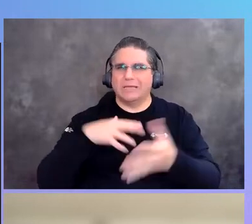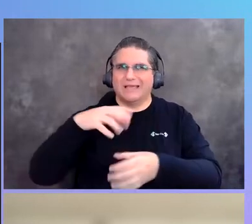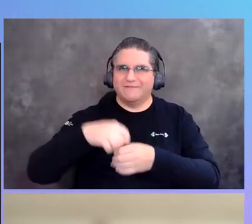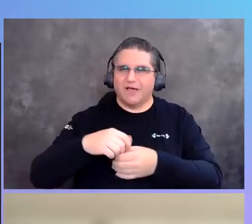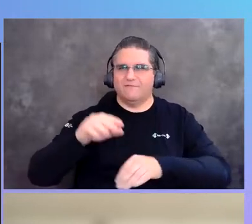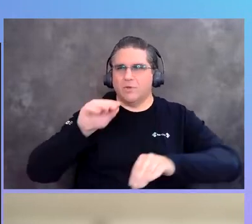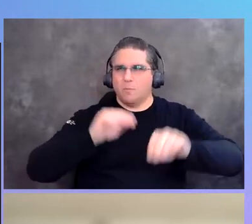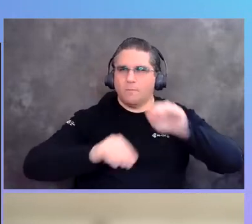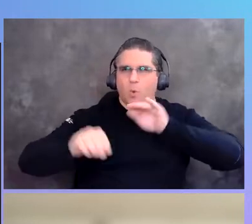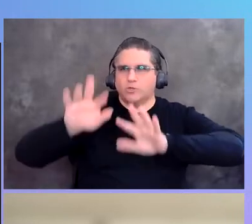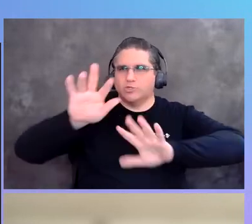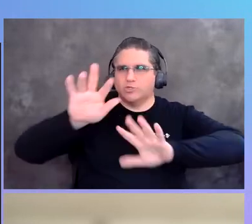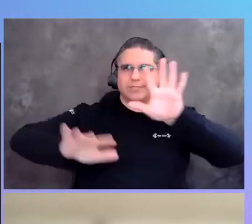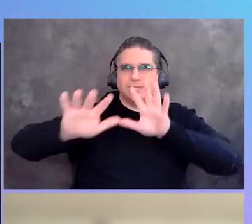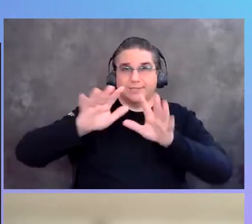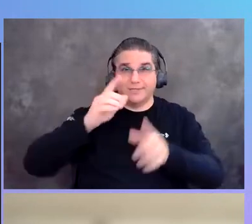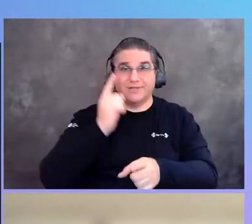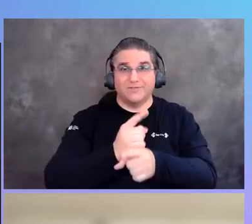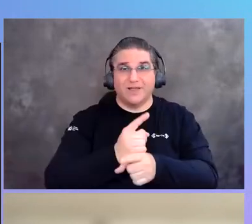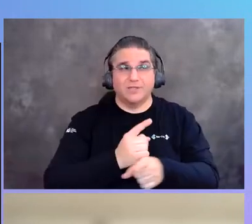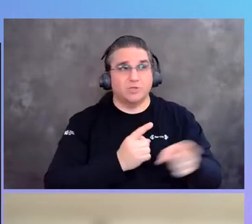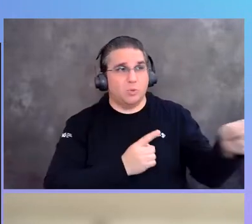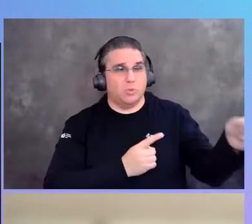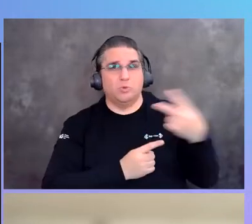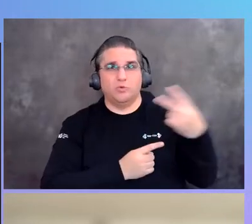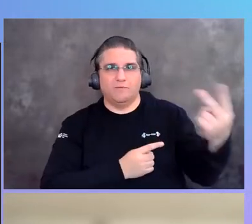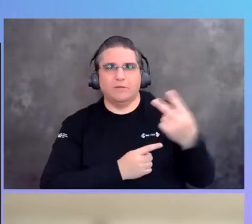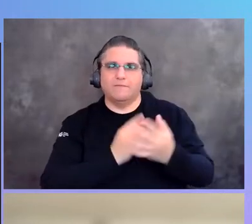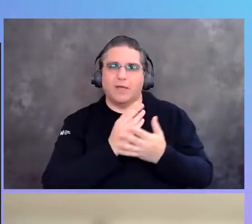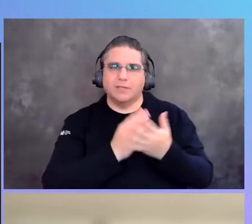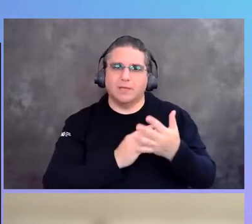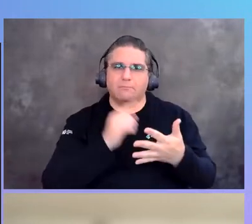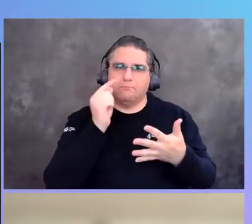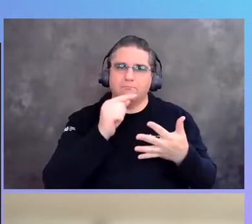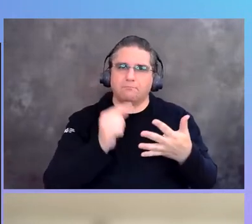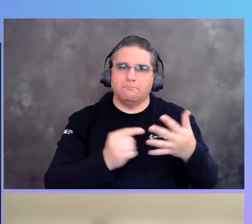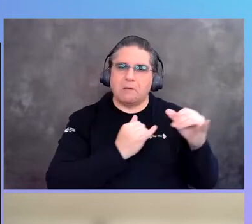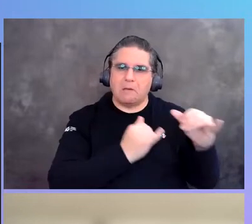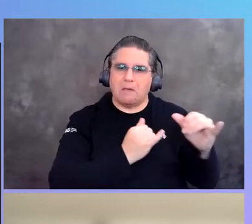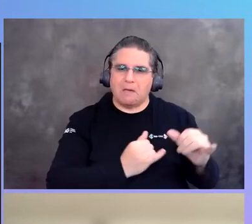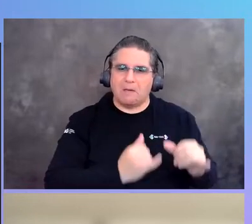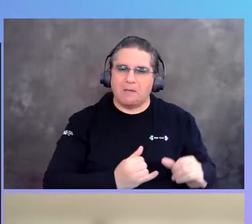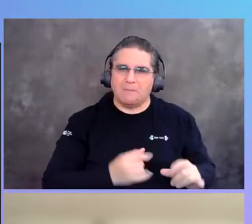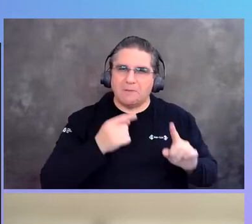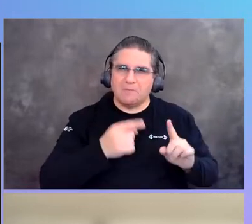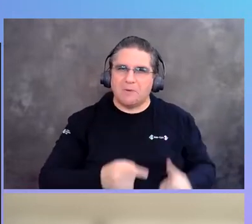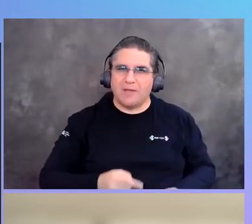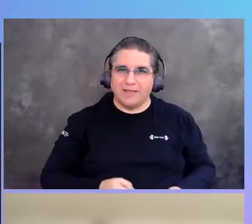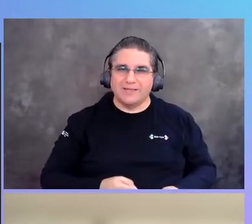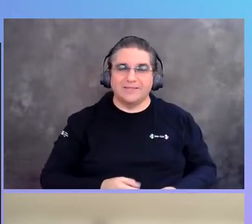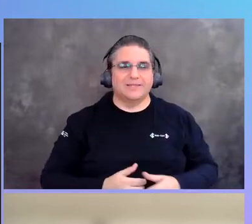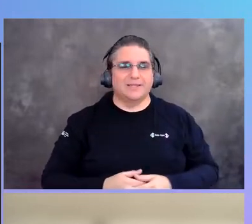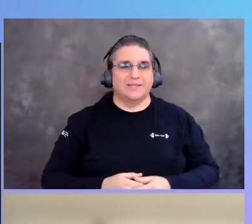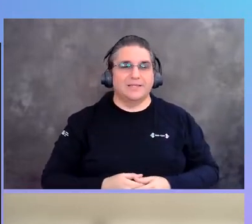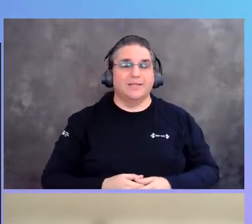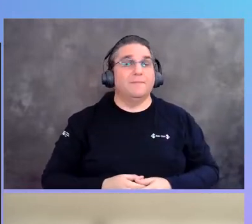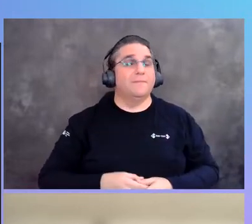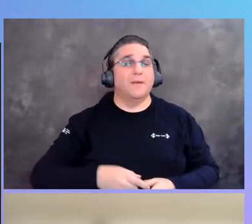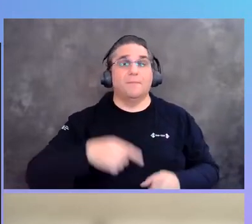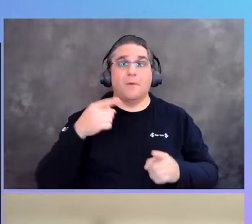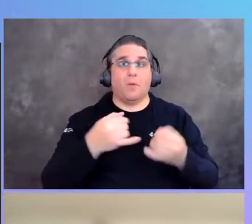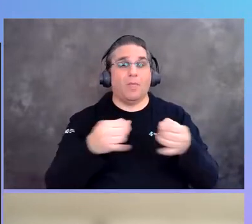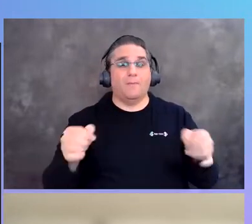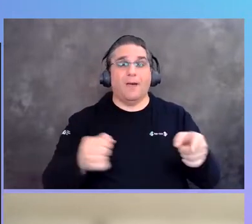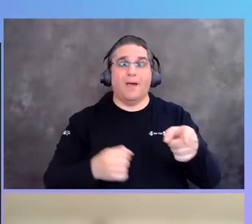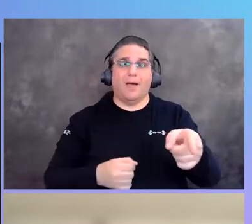from my great grandfather through to now. There's these common threads that run through us, and we never know where those things might lead you. So